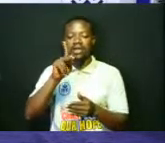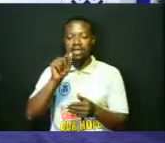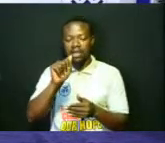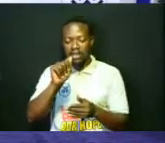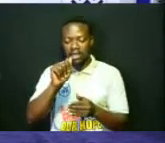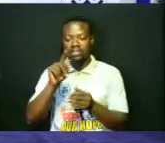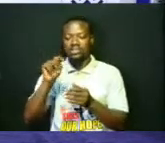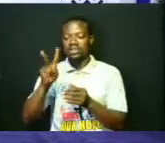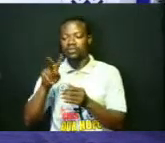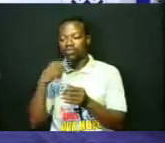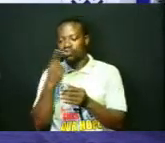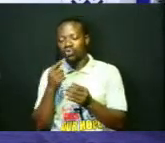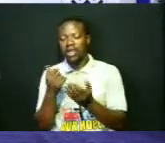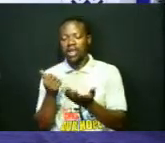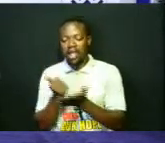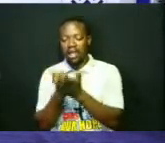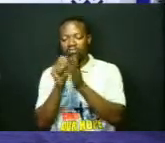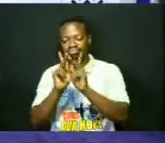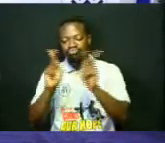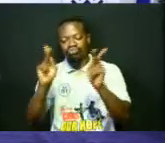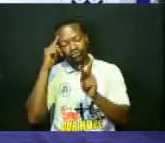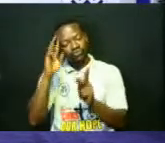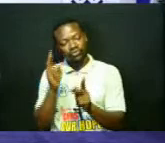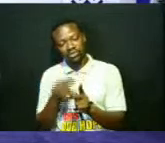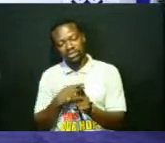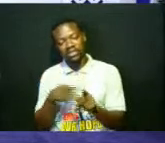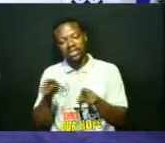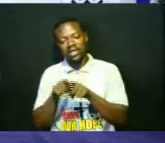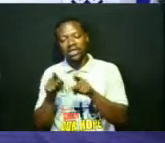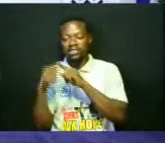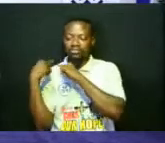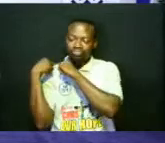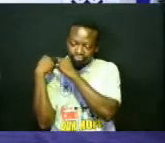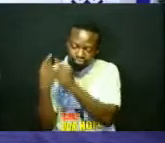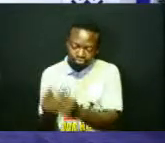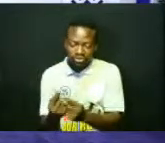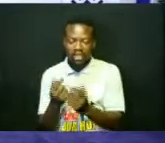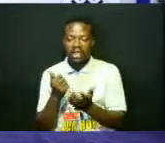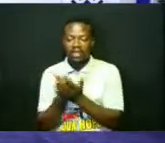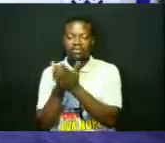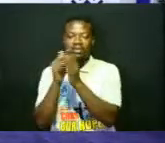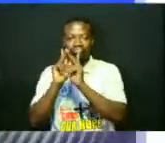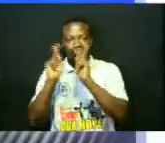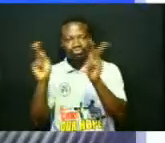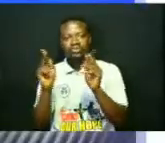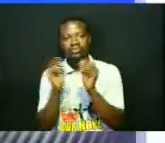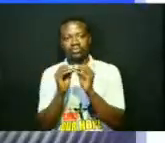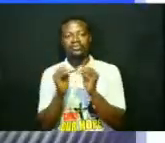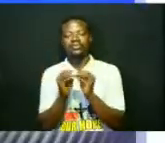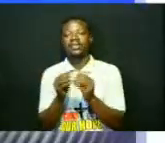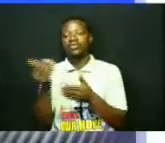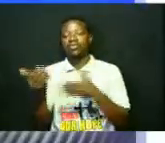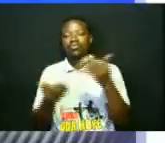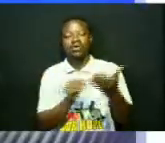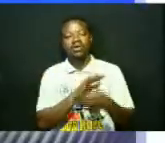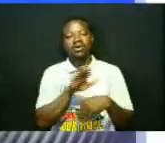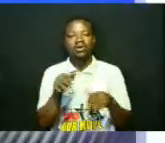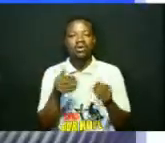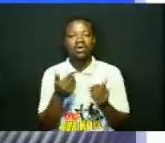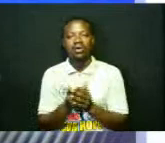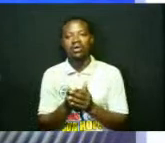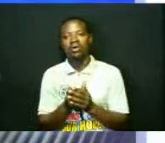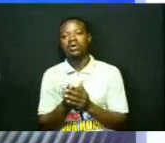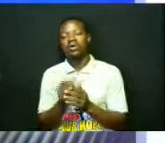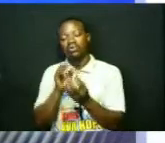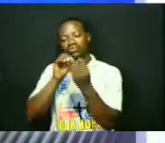strong partnership we have enjoyed with them as far as this transmission is concerned. Want to welcome our very, very